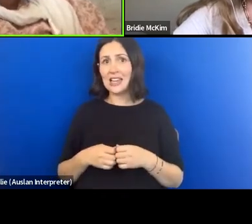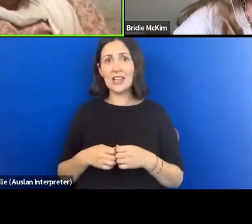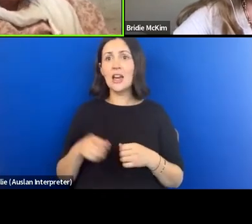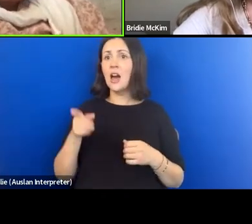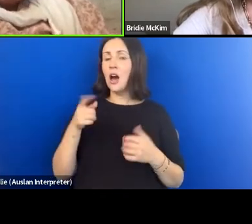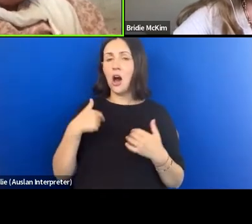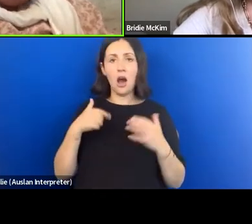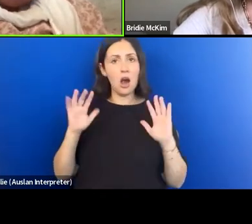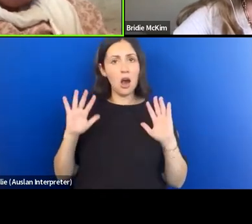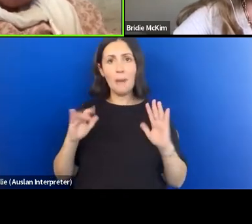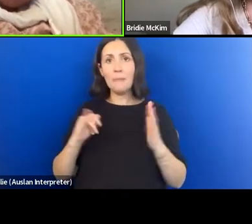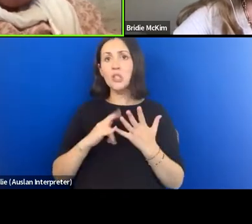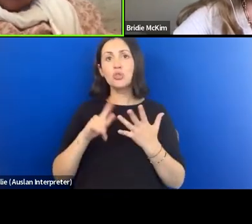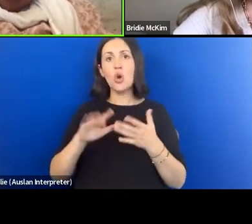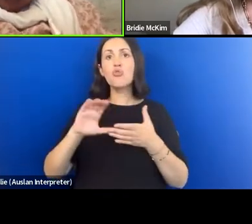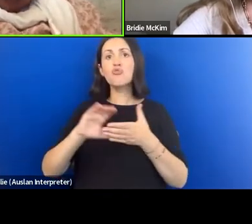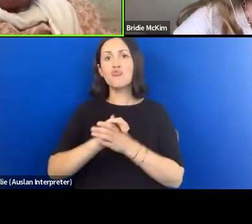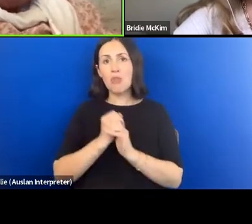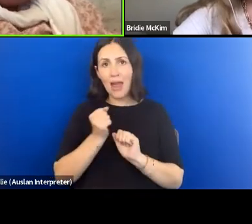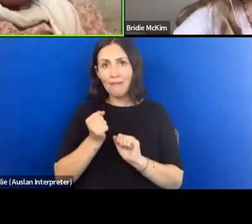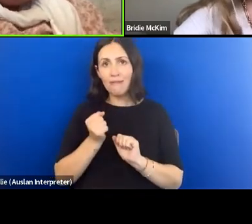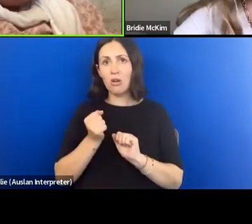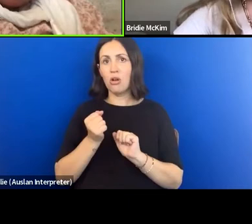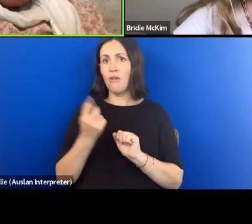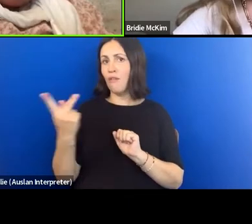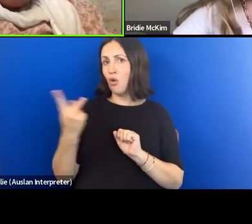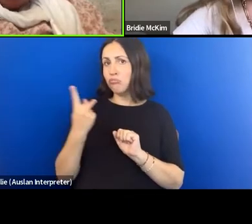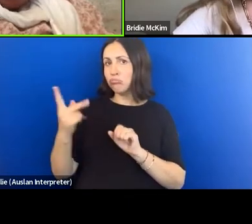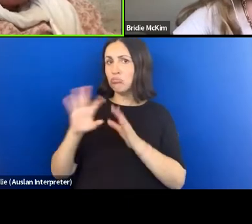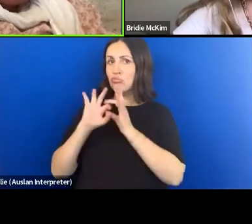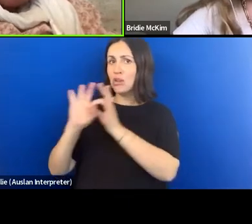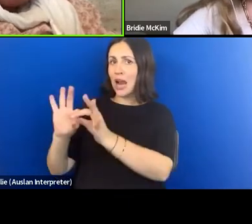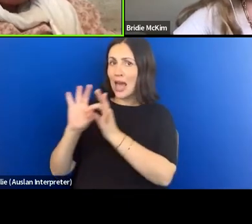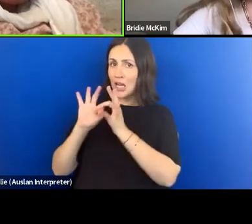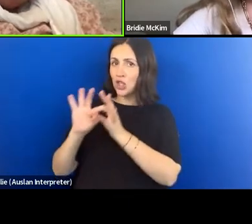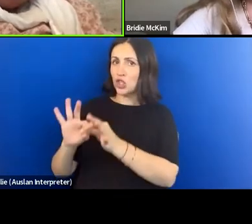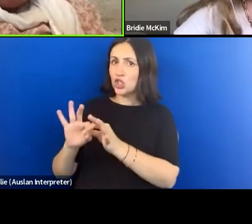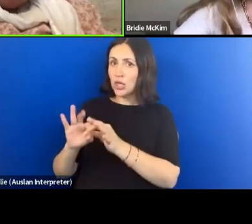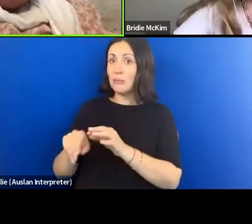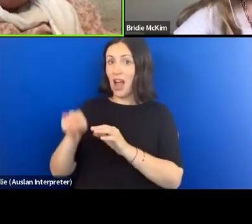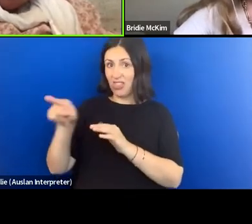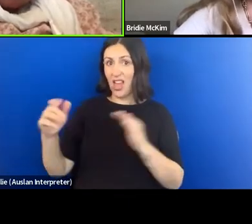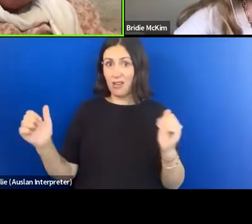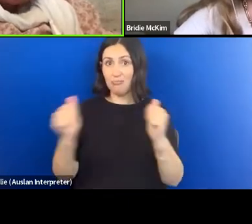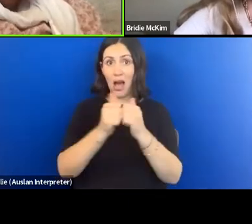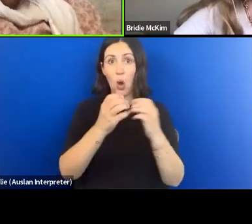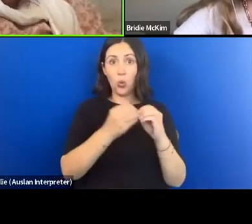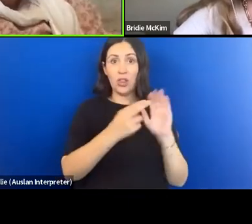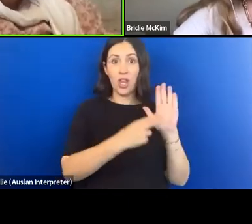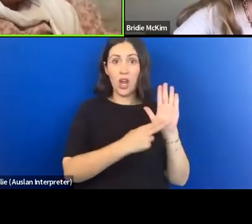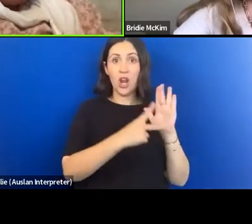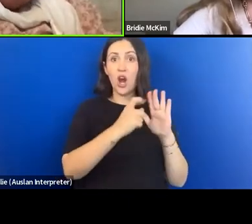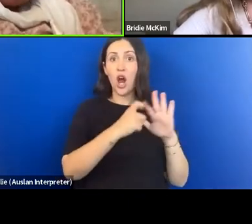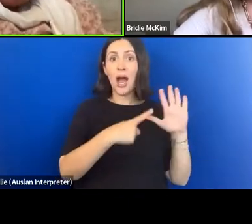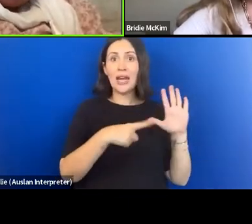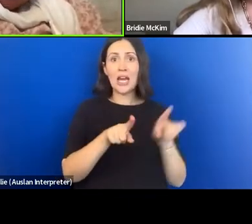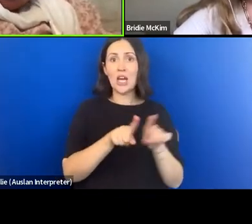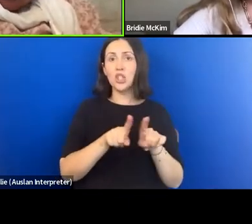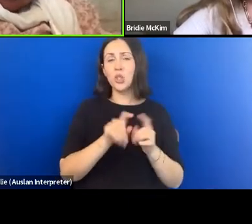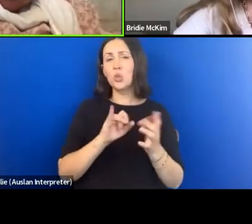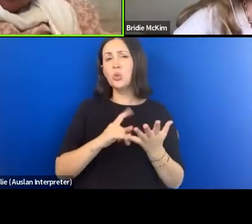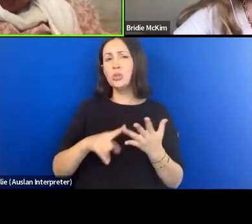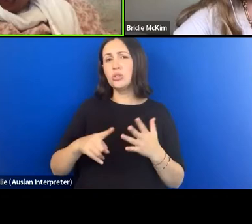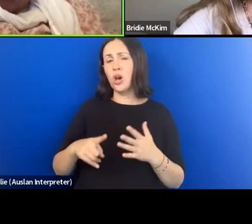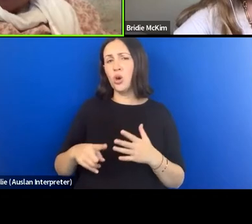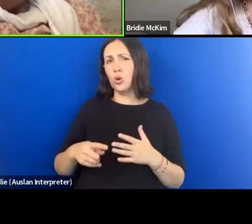grateful for the relationship that we have with NIDA. So I just would like to give a shout